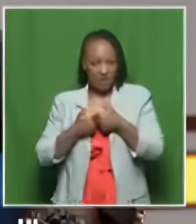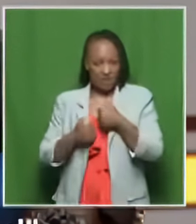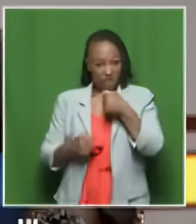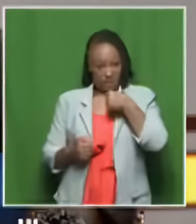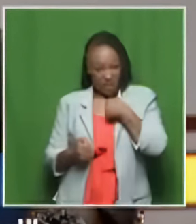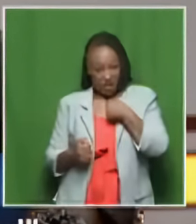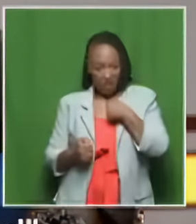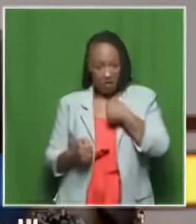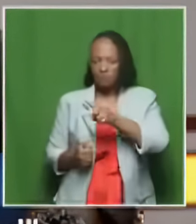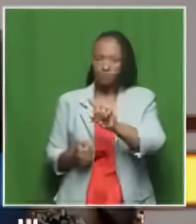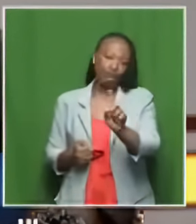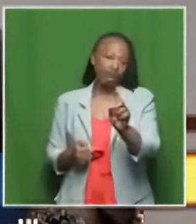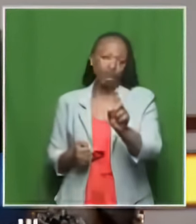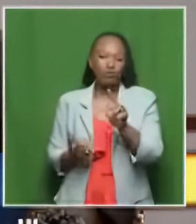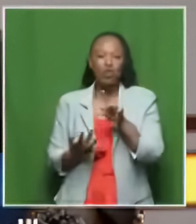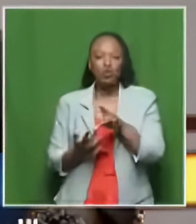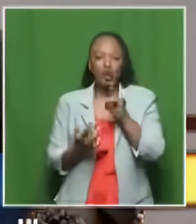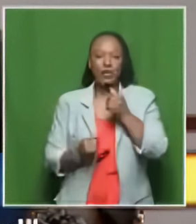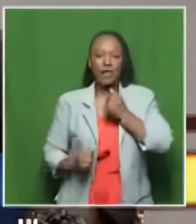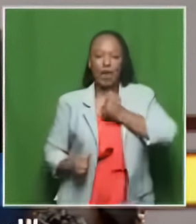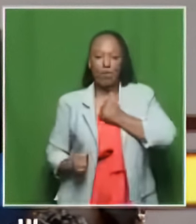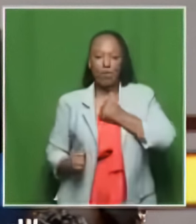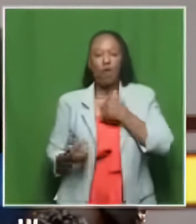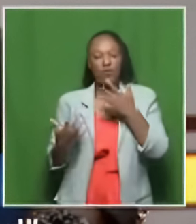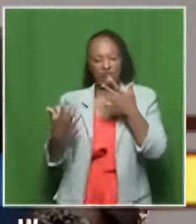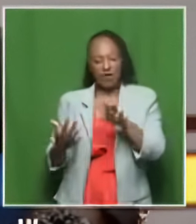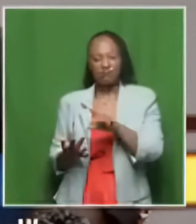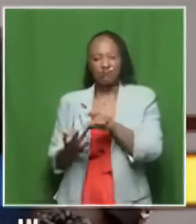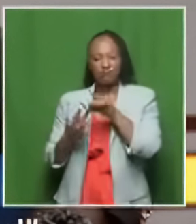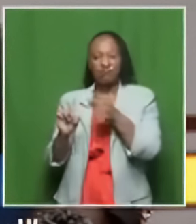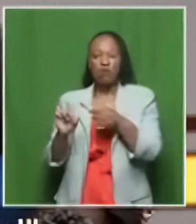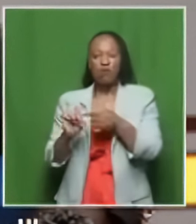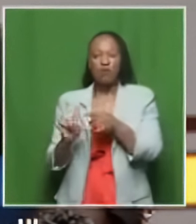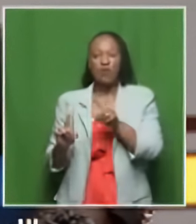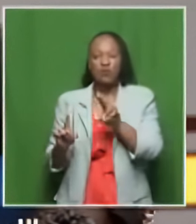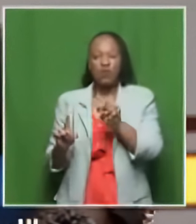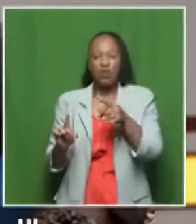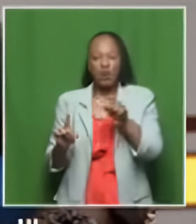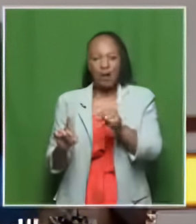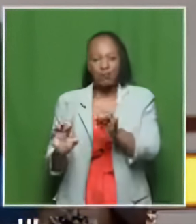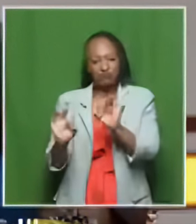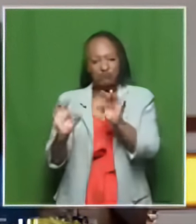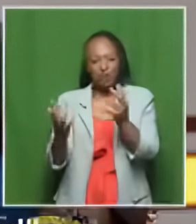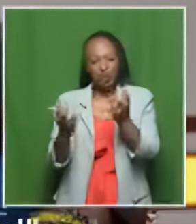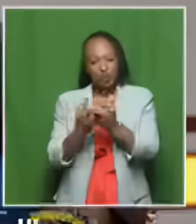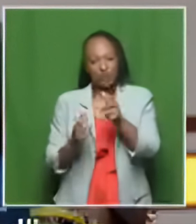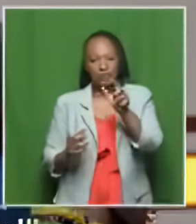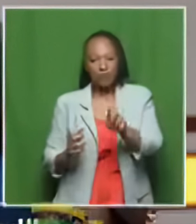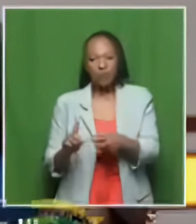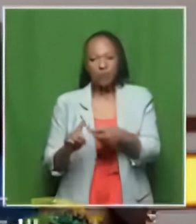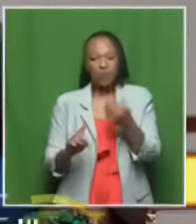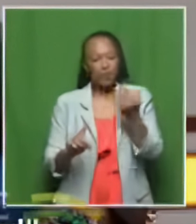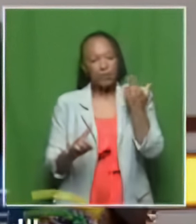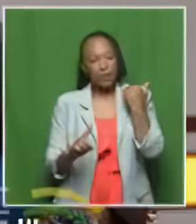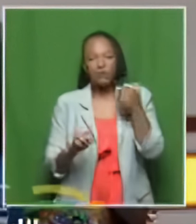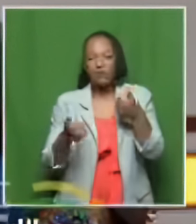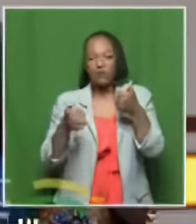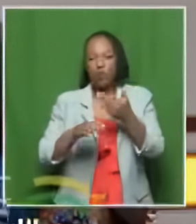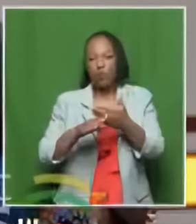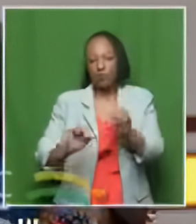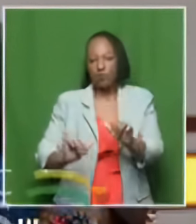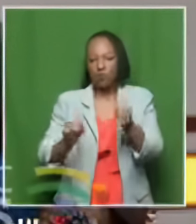We're making our own choice. And in this case, we have chosen Dunga, who's a suitable candidate, who has done well in the past. His